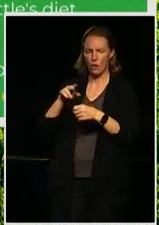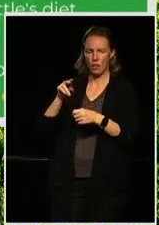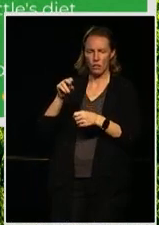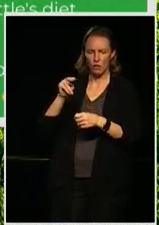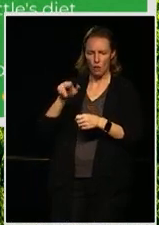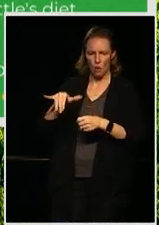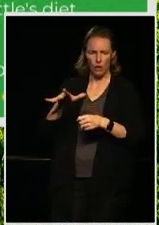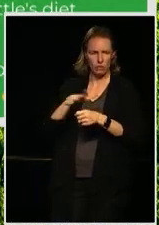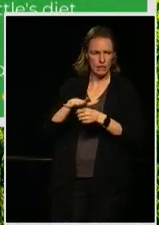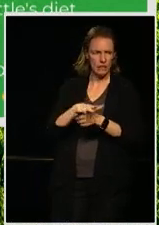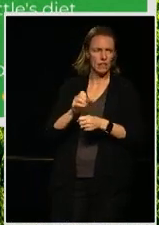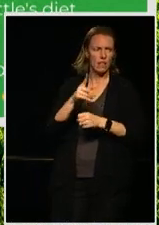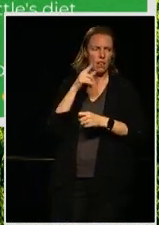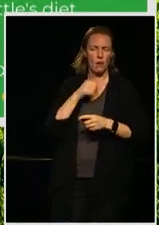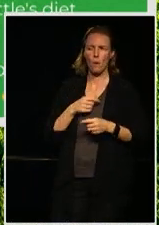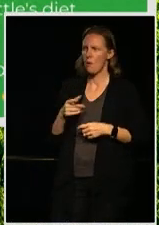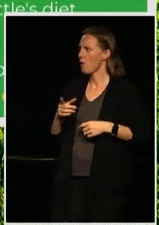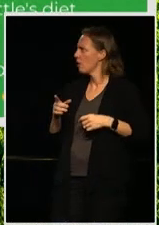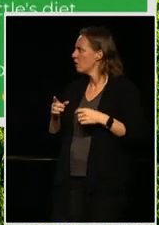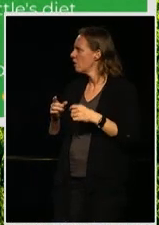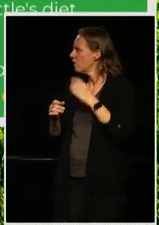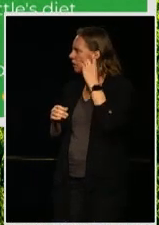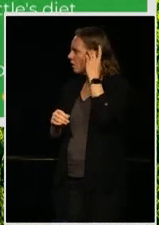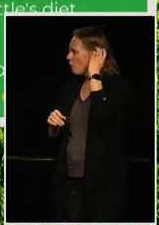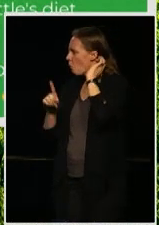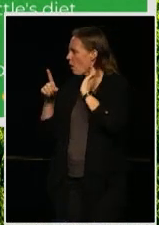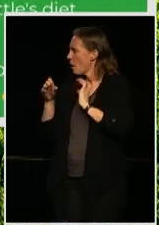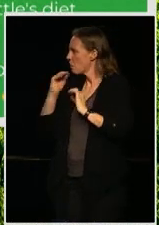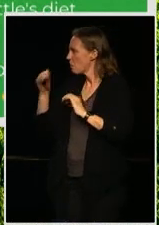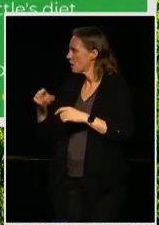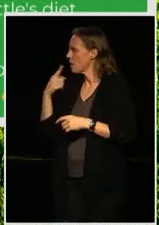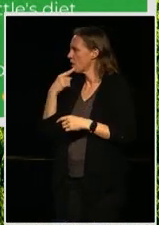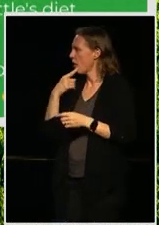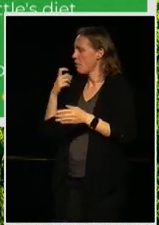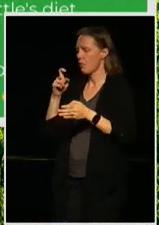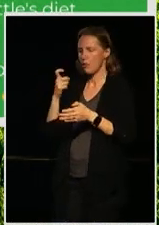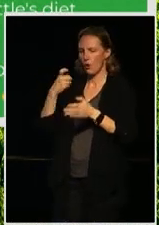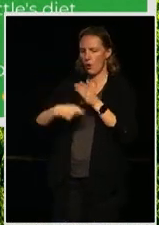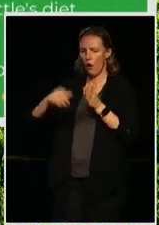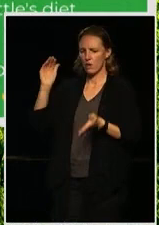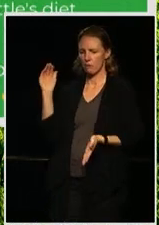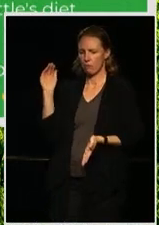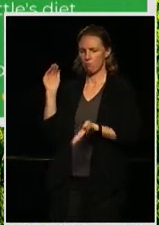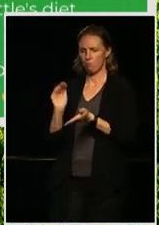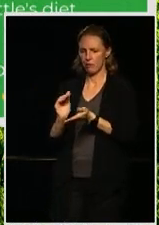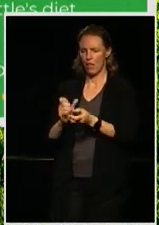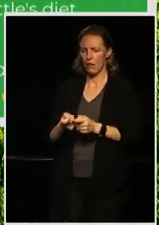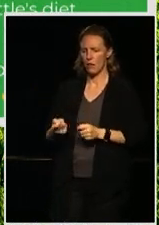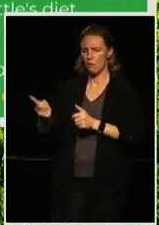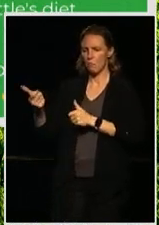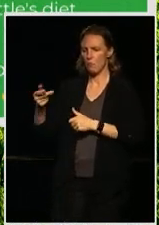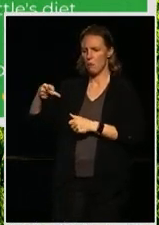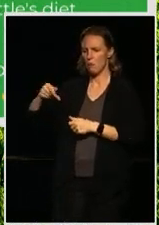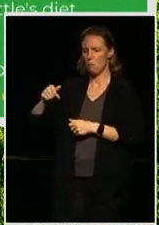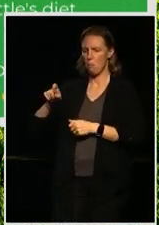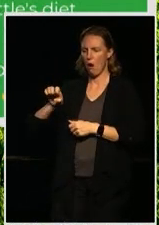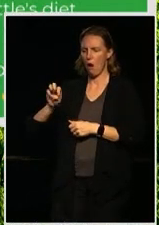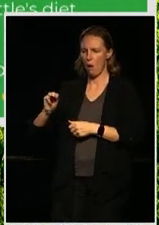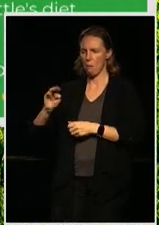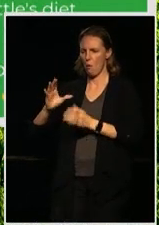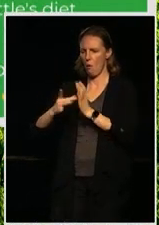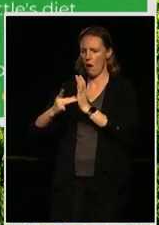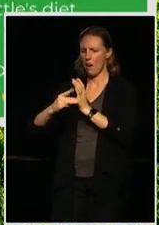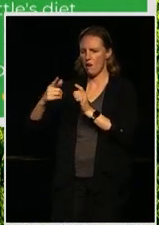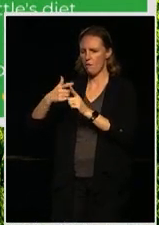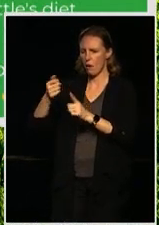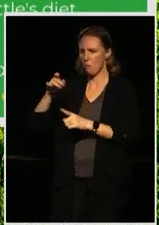the customer report to us their costs significantly reduced. They remove palm oil from the ration. Their milk